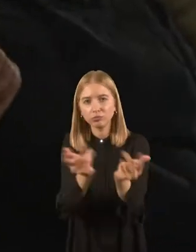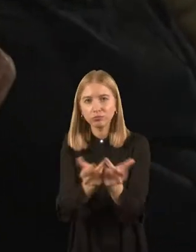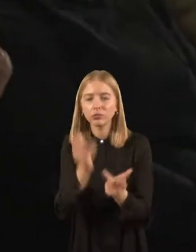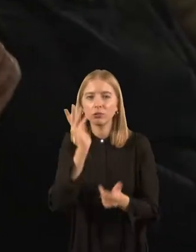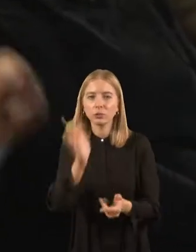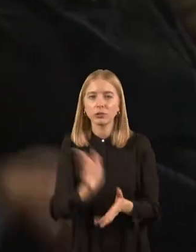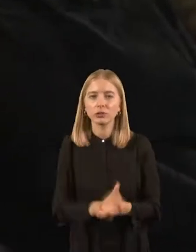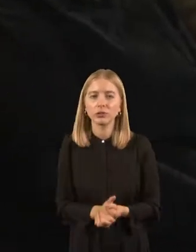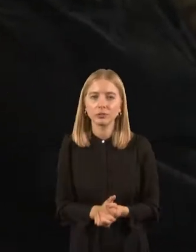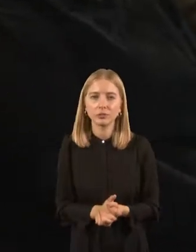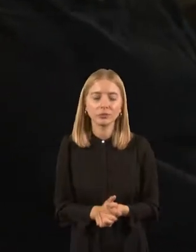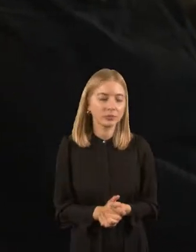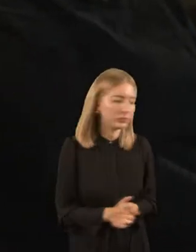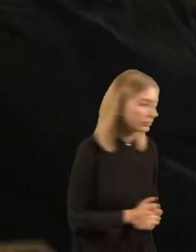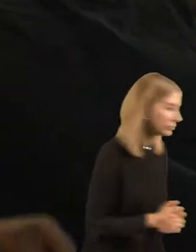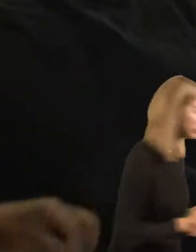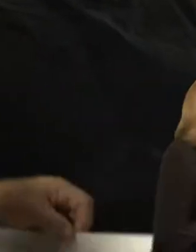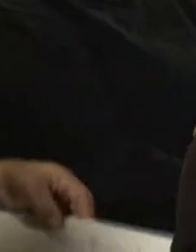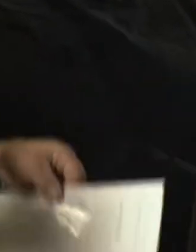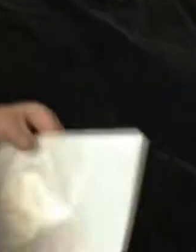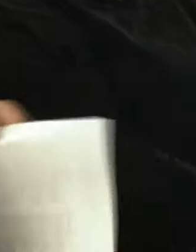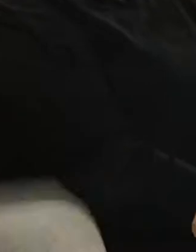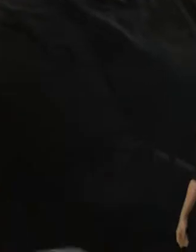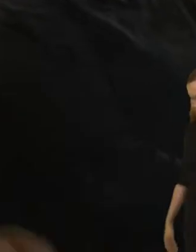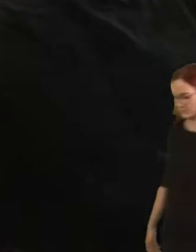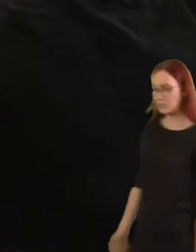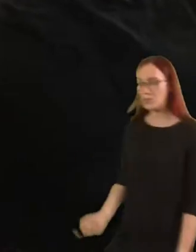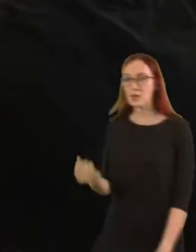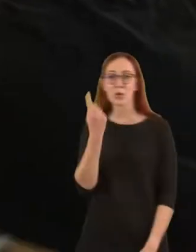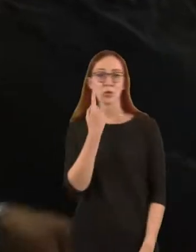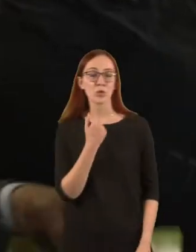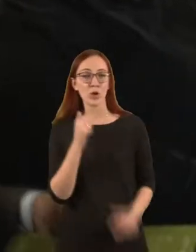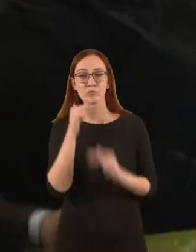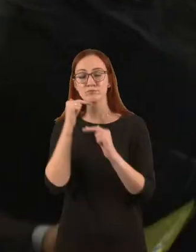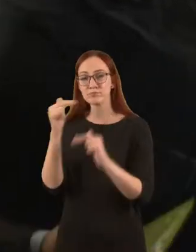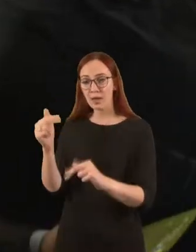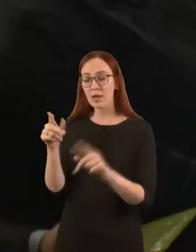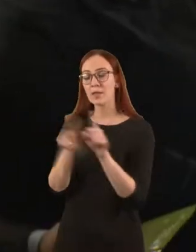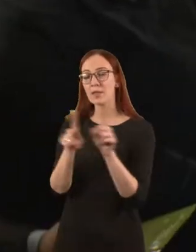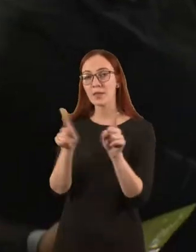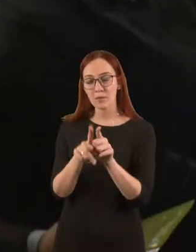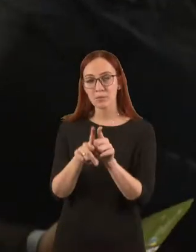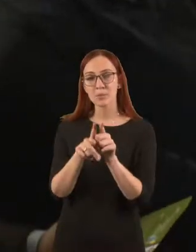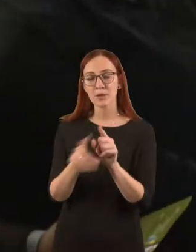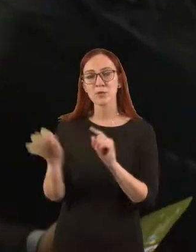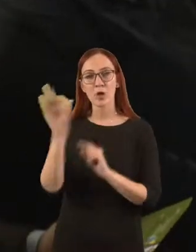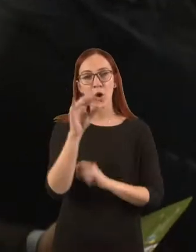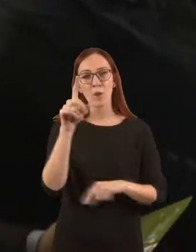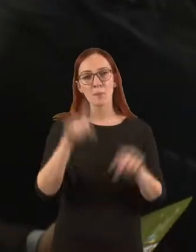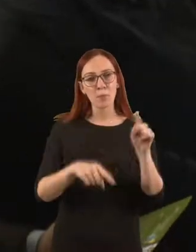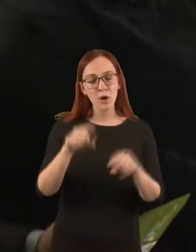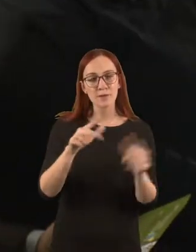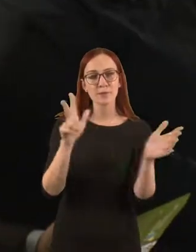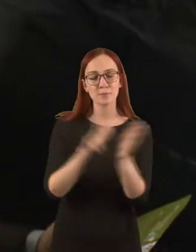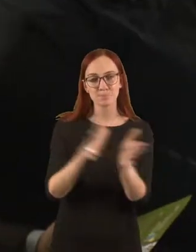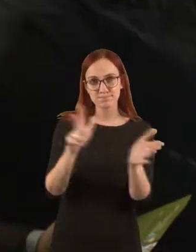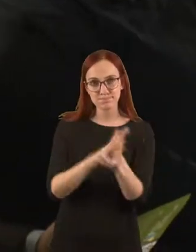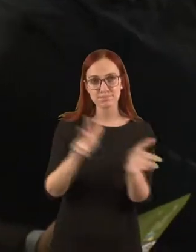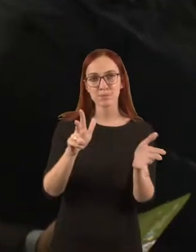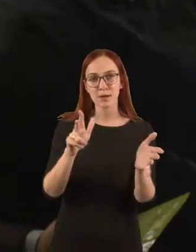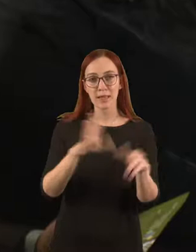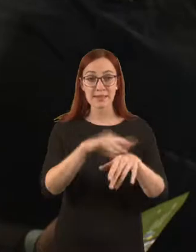to calculate the load of fertilizers from agriculture. So please don't forget that. I would also like